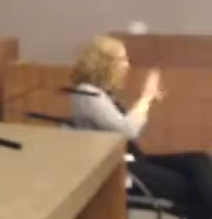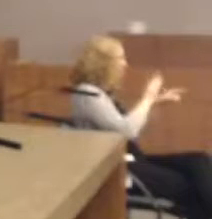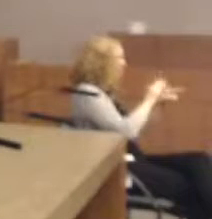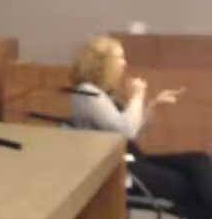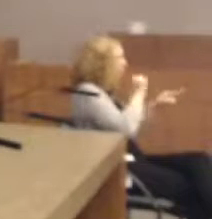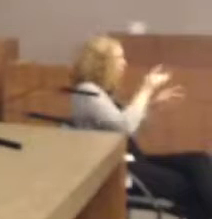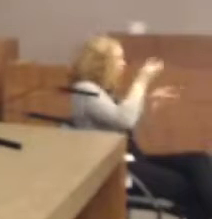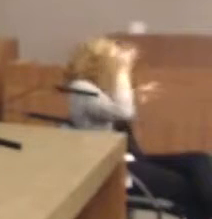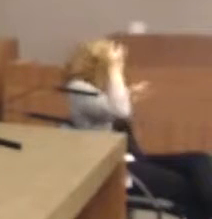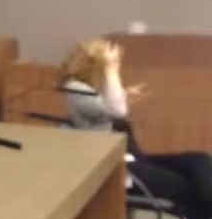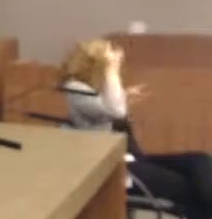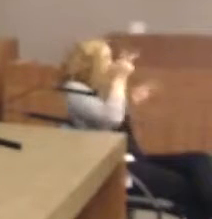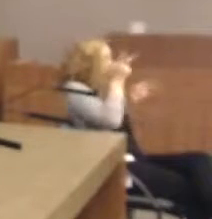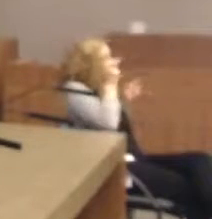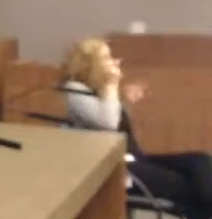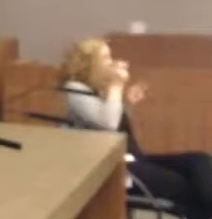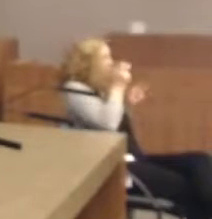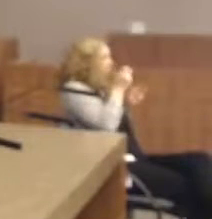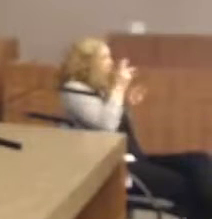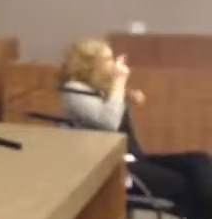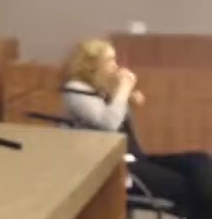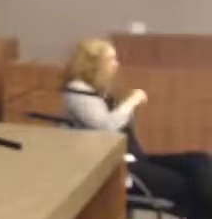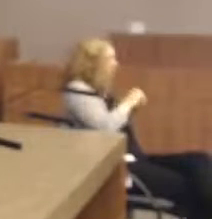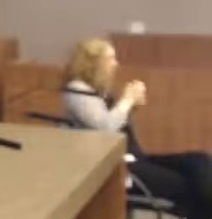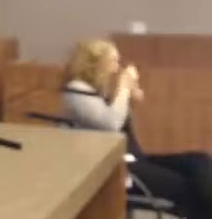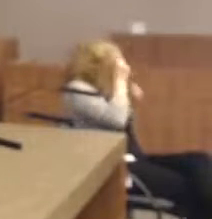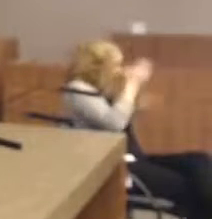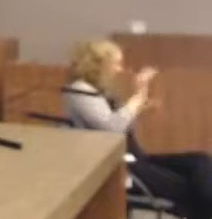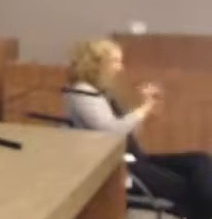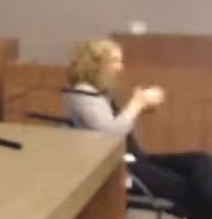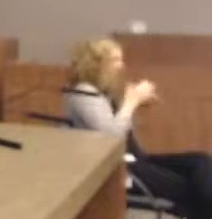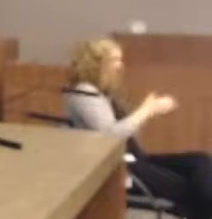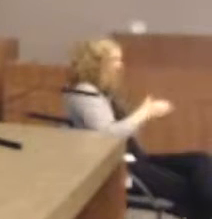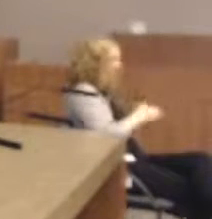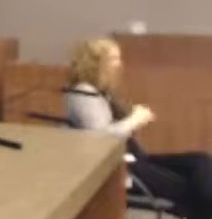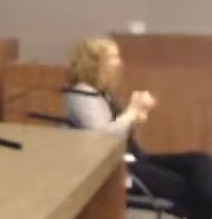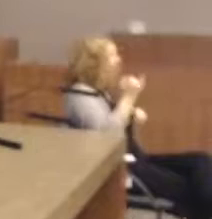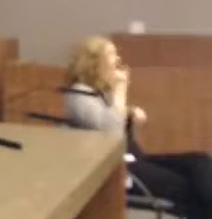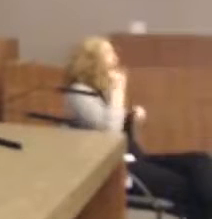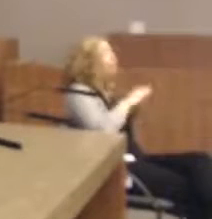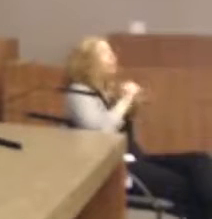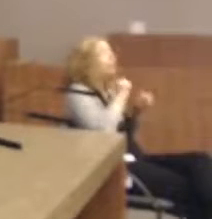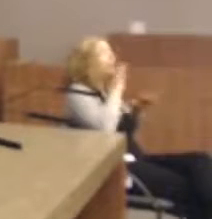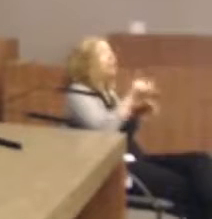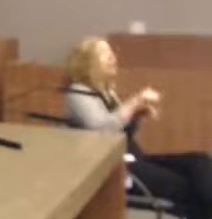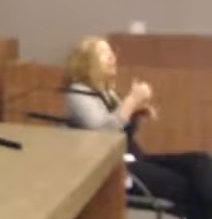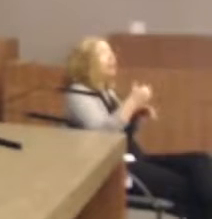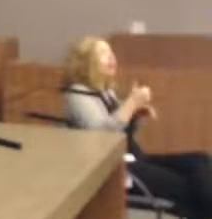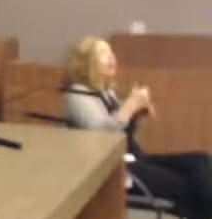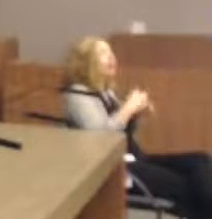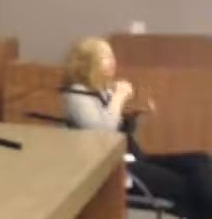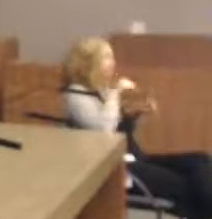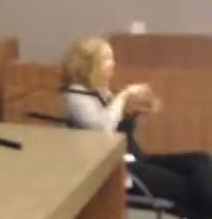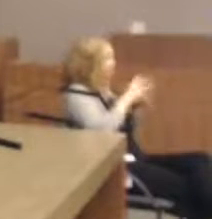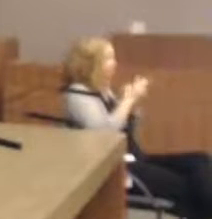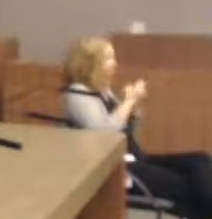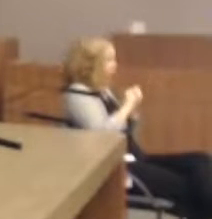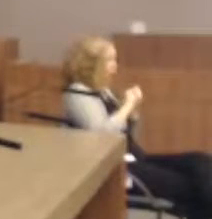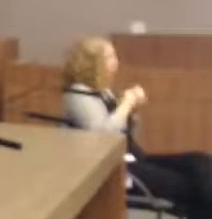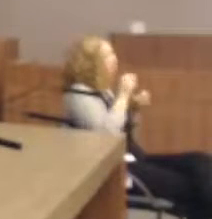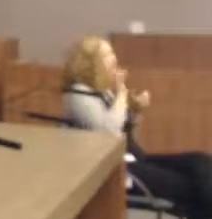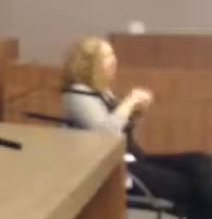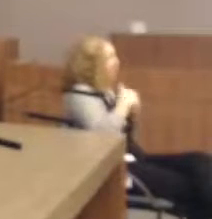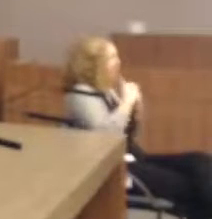take in the information, they're not gonna be able to recall it in the same way. If you take nothing else from this workshop today, but that will be really